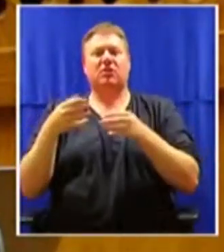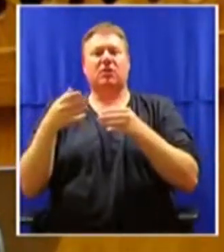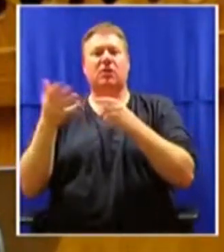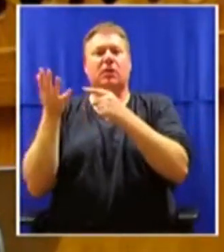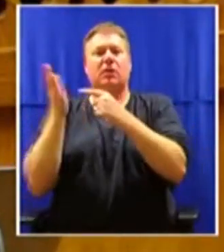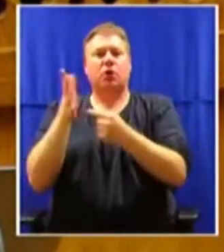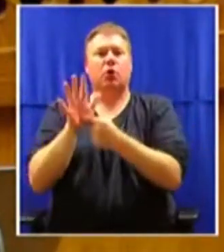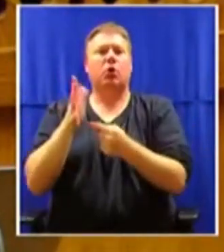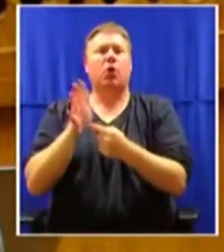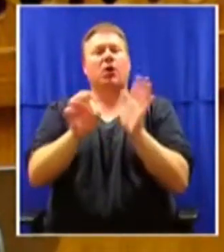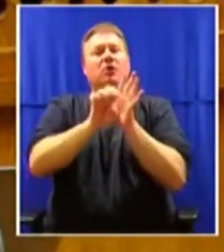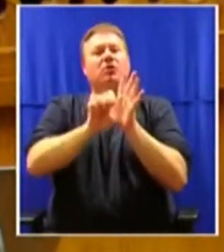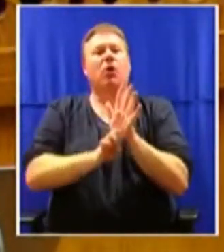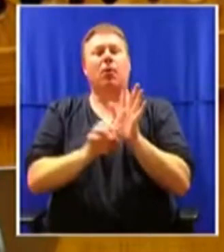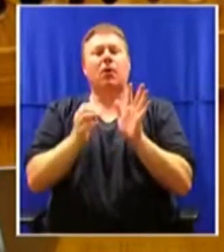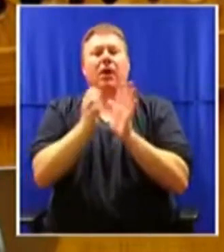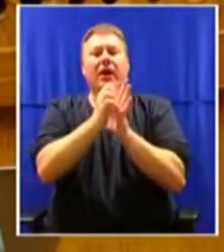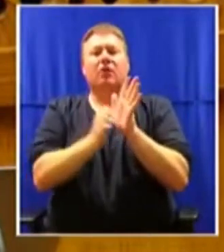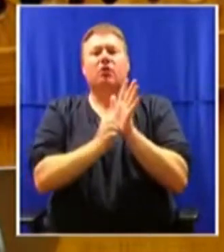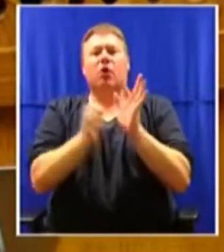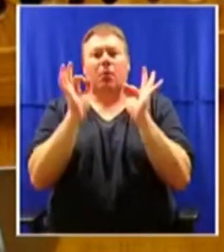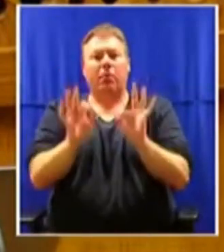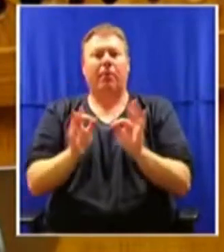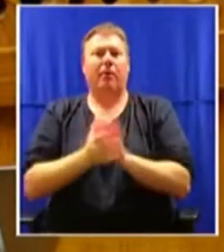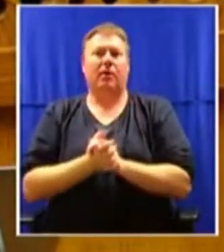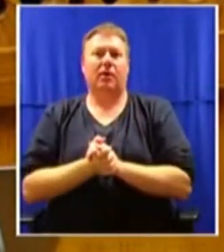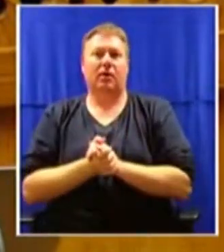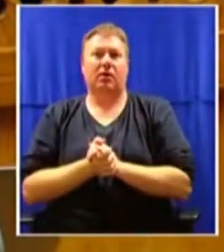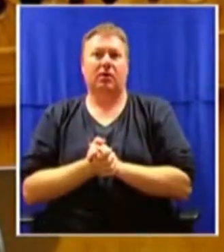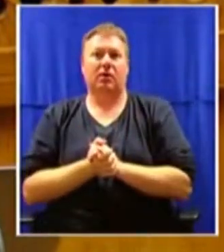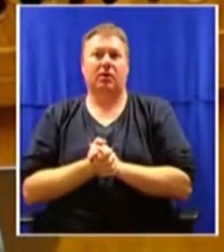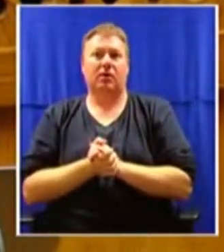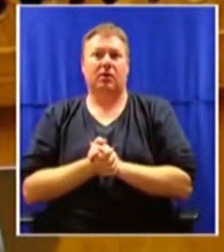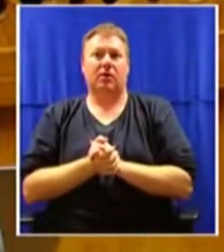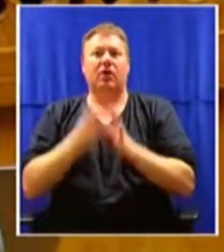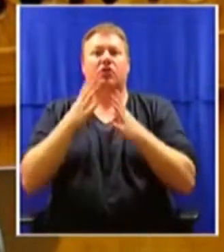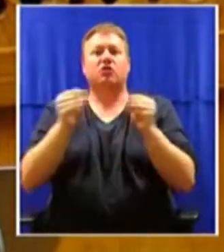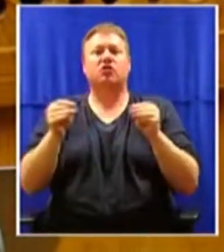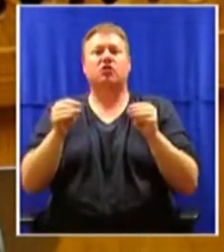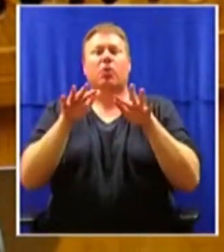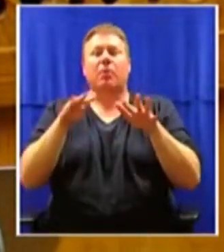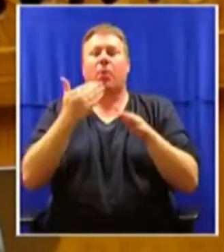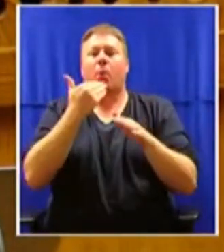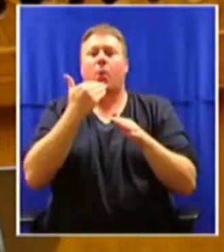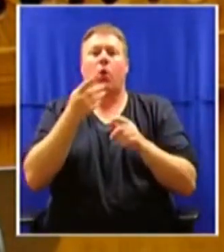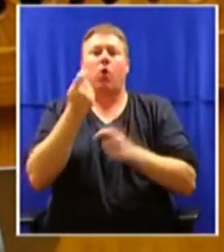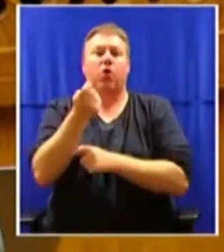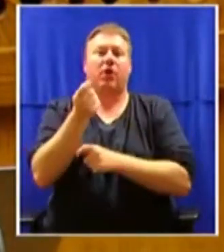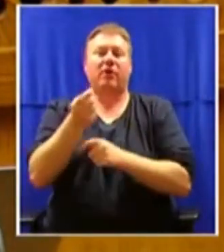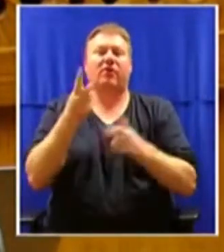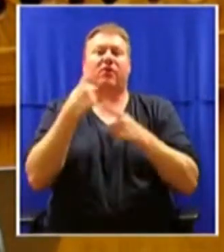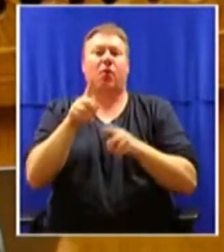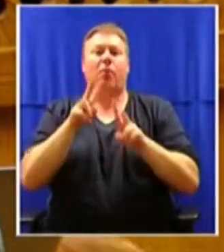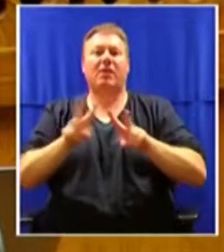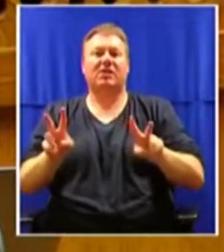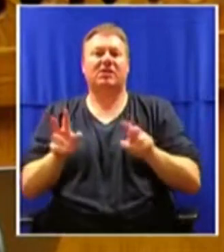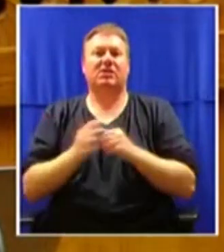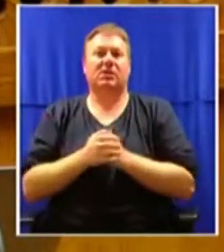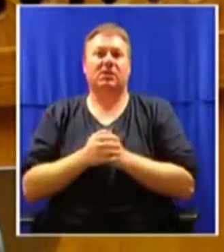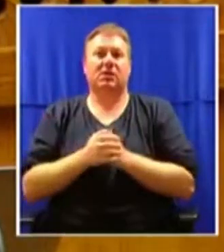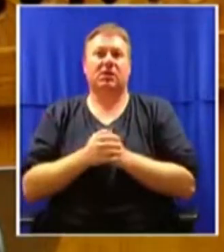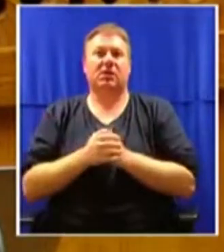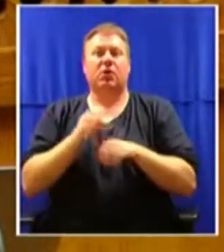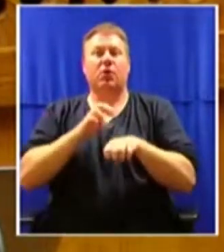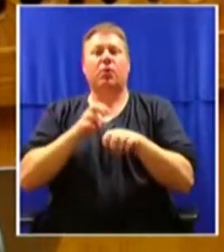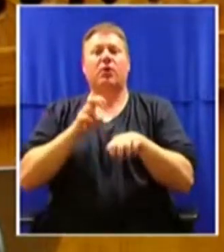those that are a potential threat to our collective peace. It is high time we exercise empathy, just the